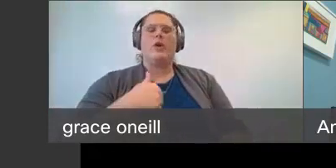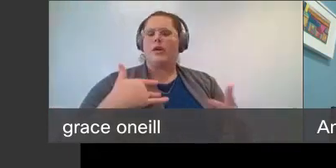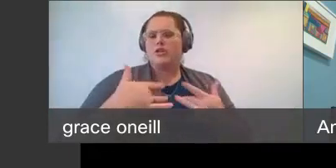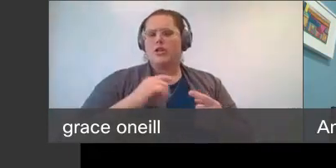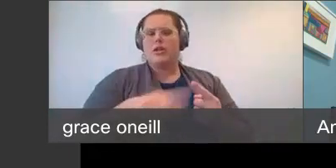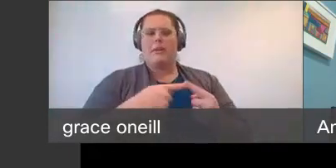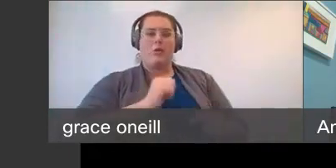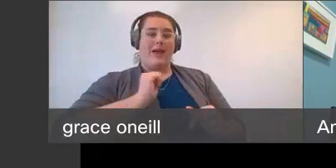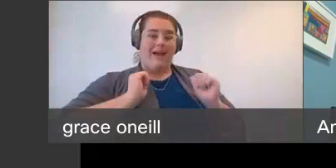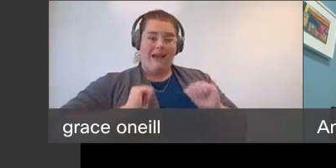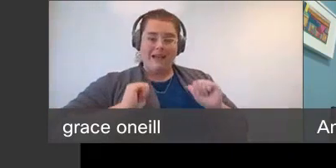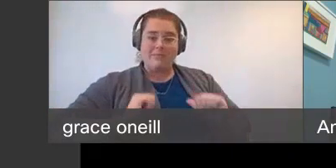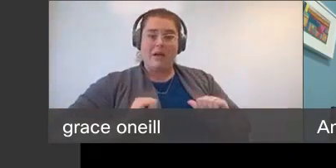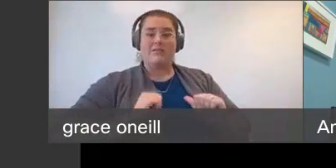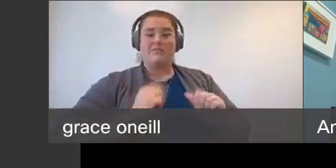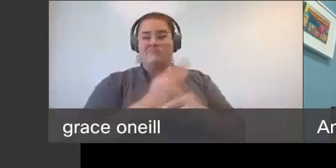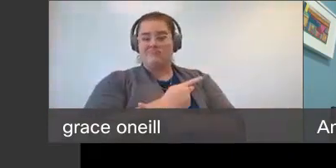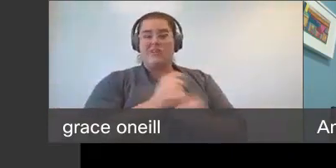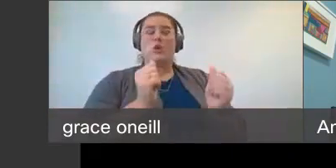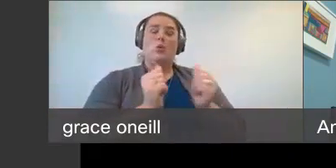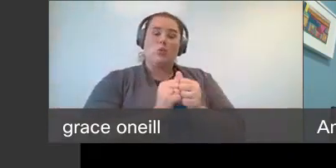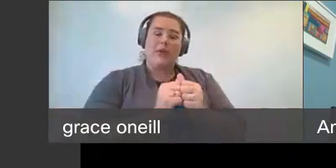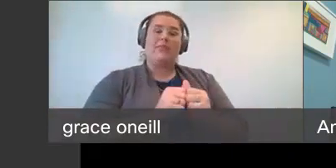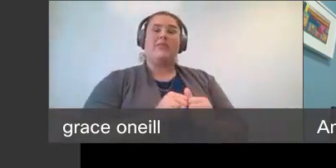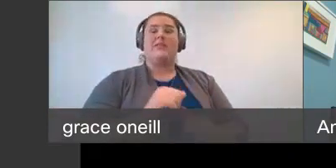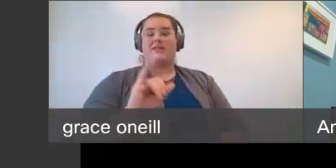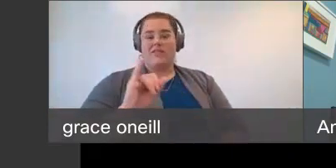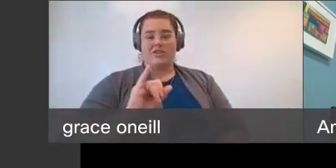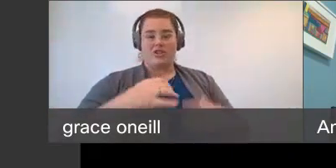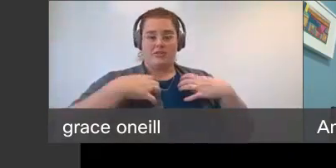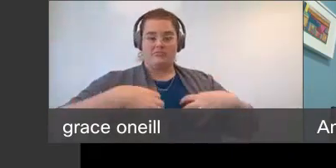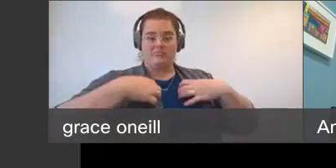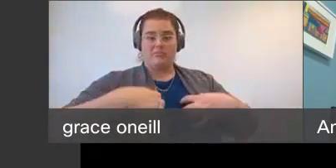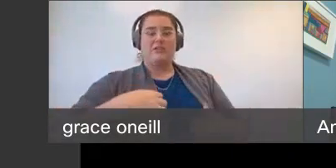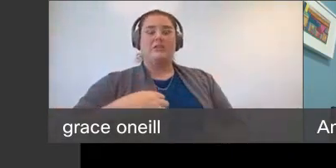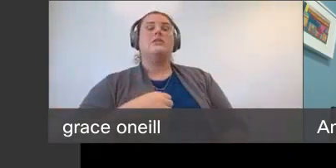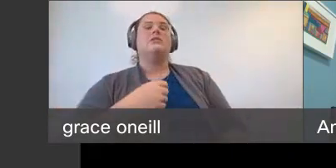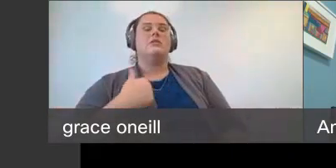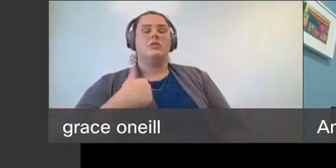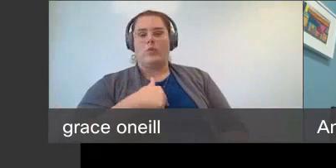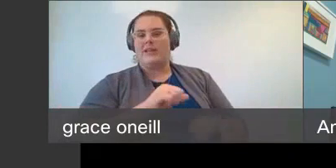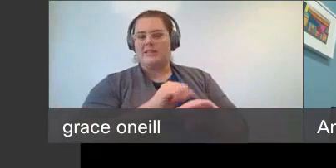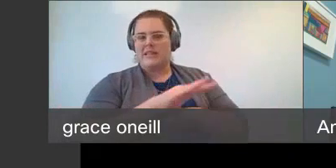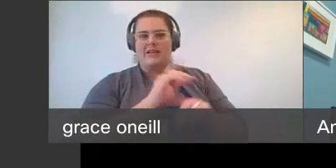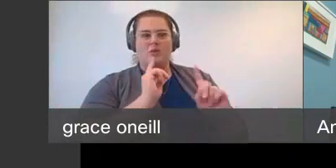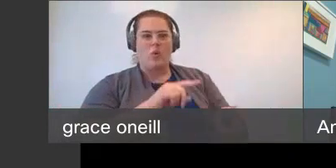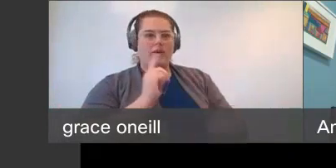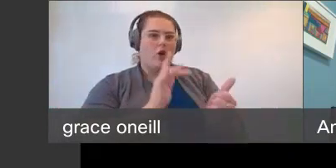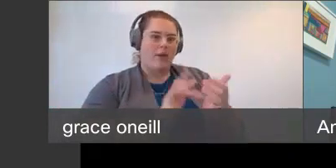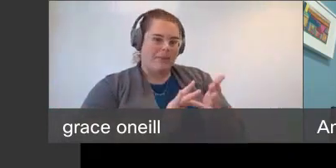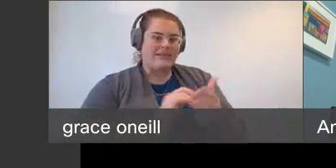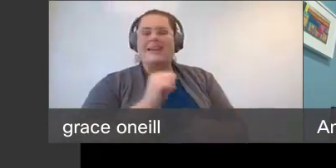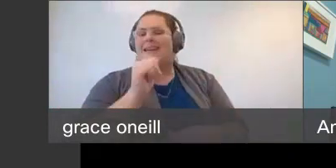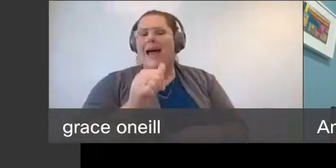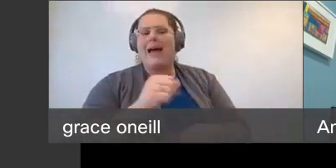infection, we can e-prescribe meds. They're delivered or they're picked up. This is not a once and done thing. I called back in an hour. The